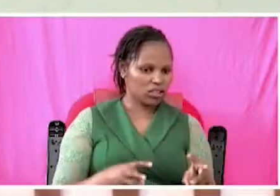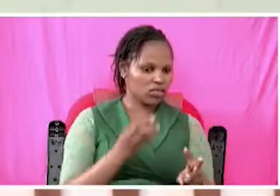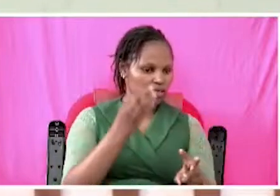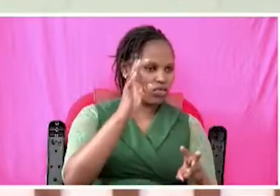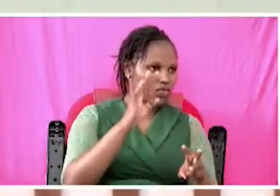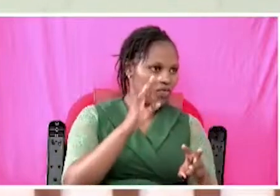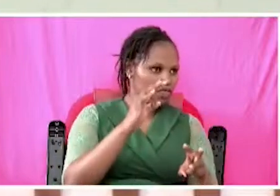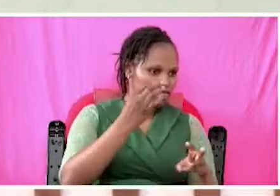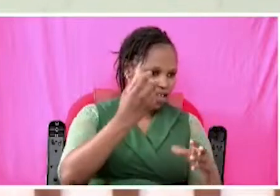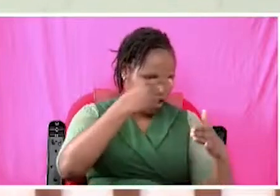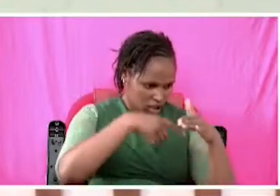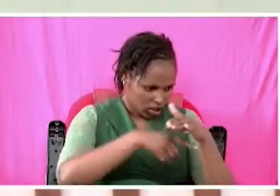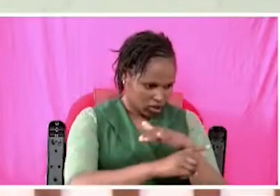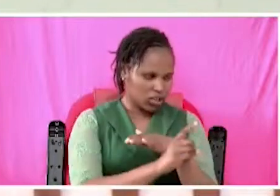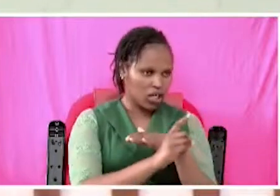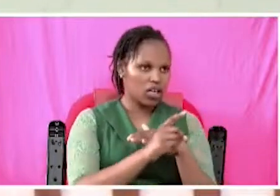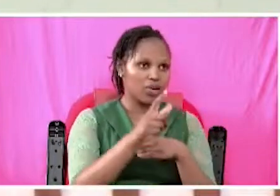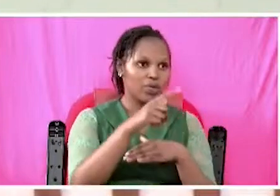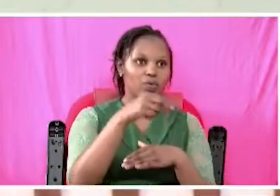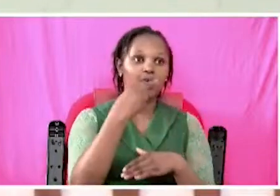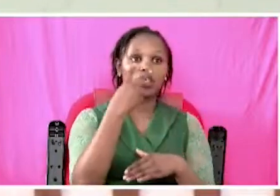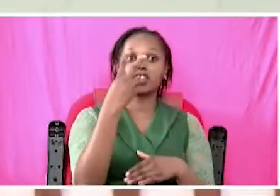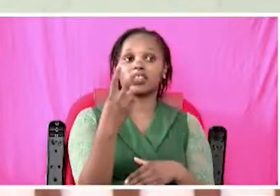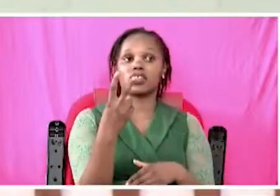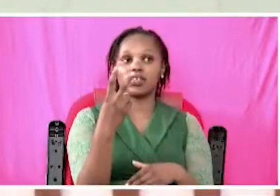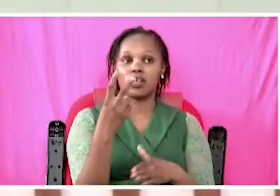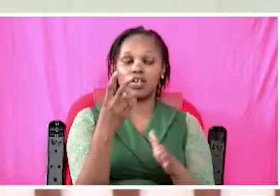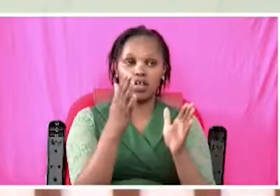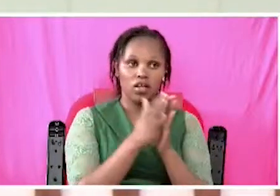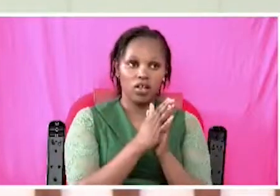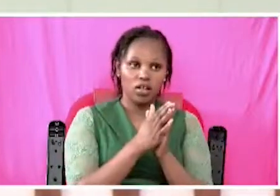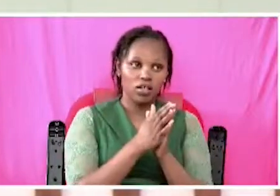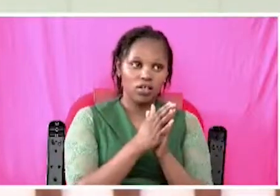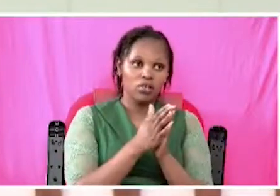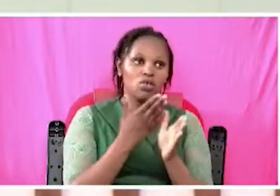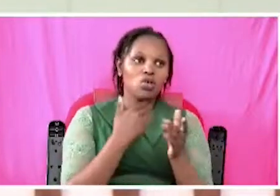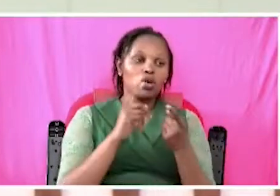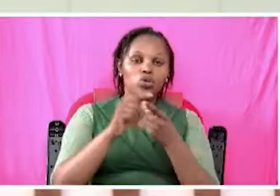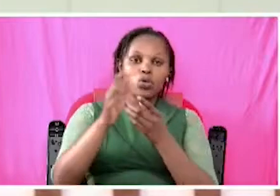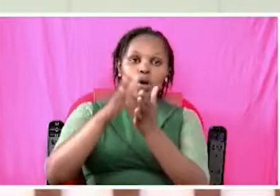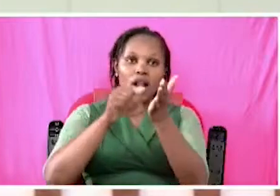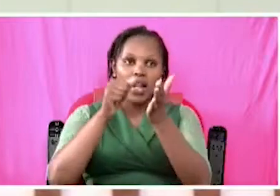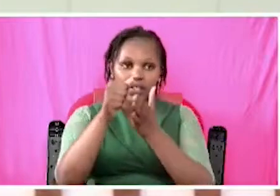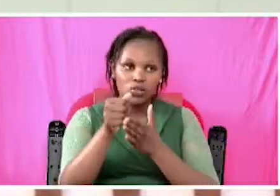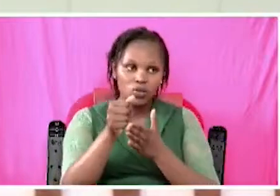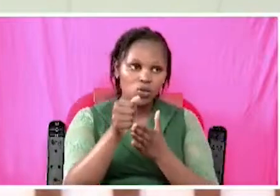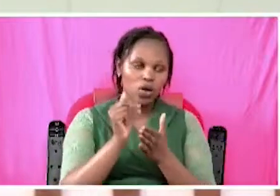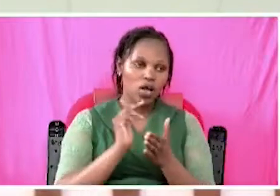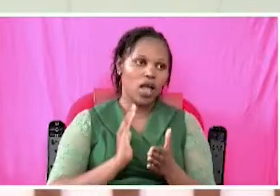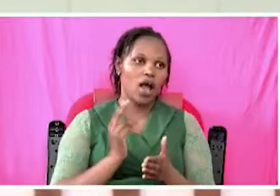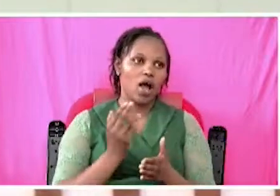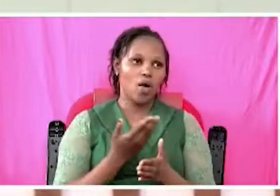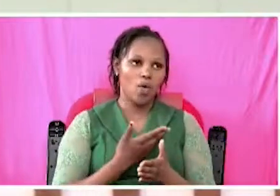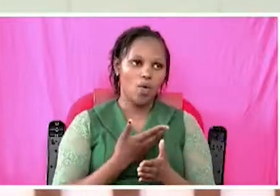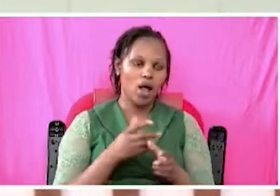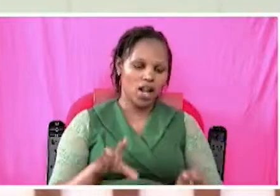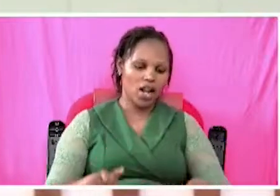in, as we see, and would like to destroy our